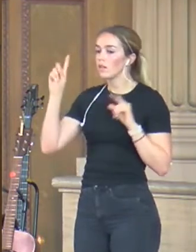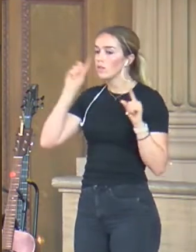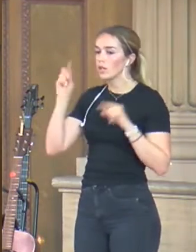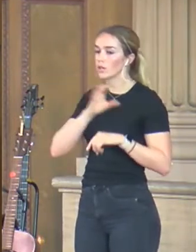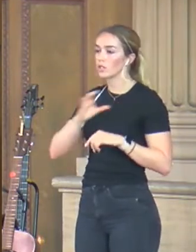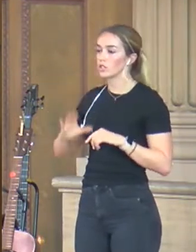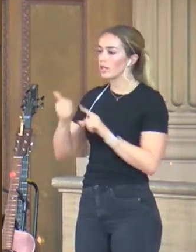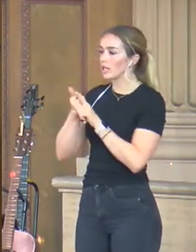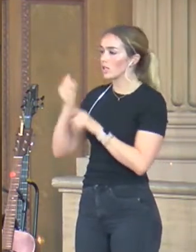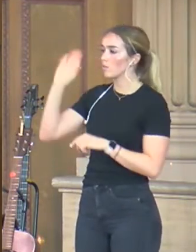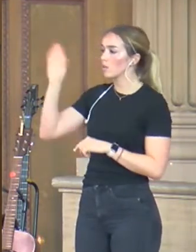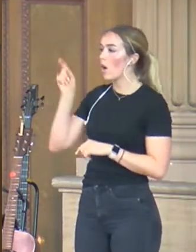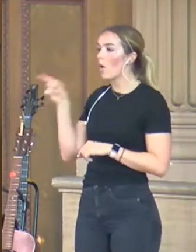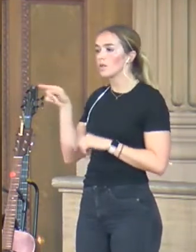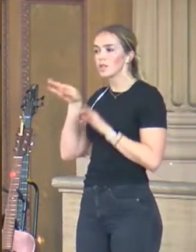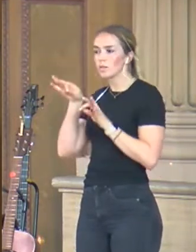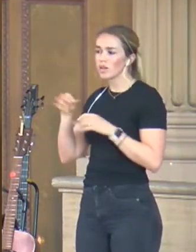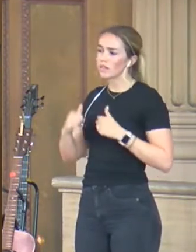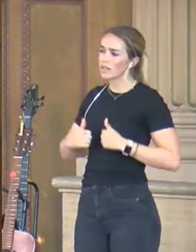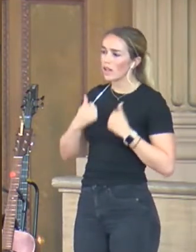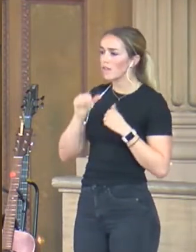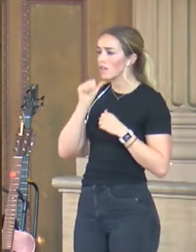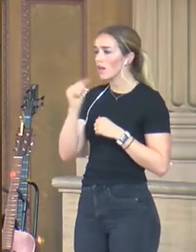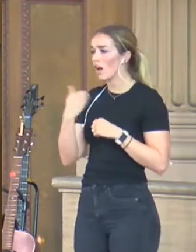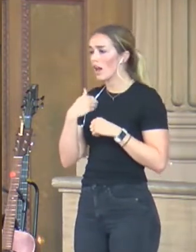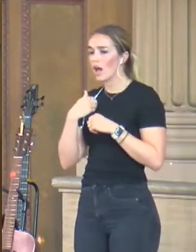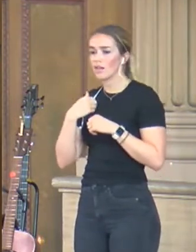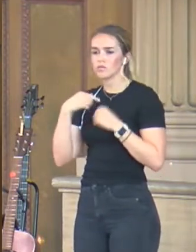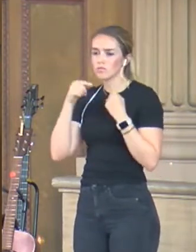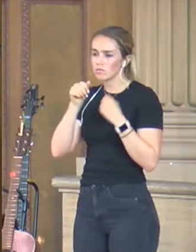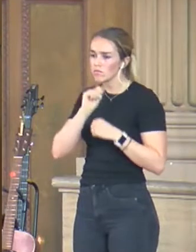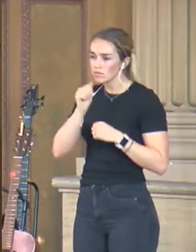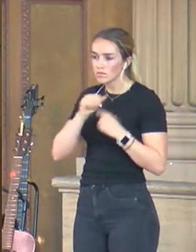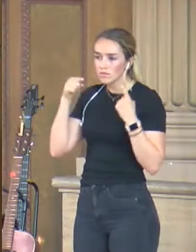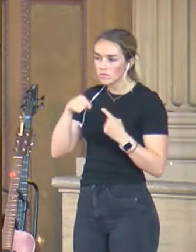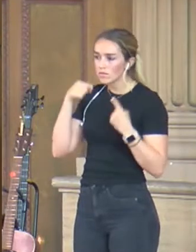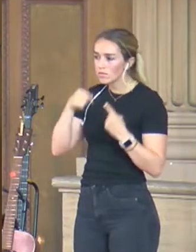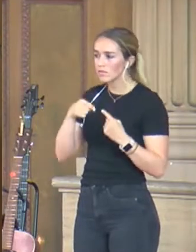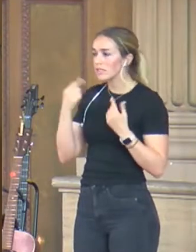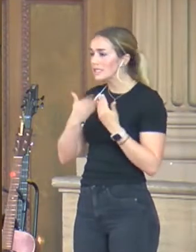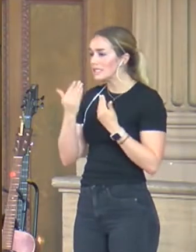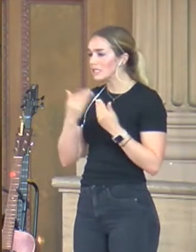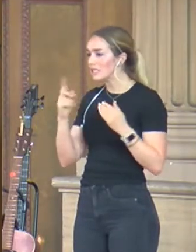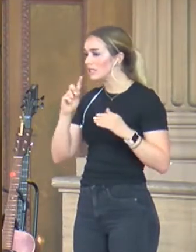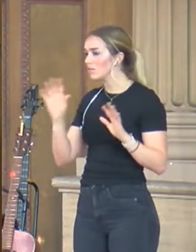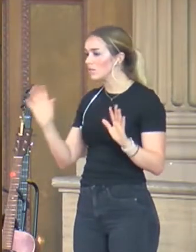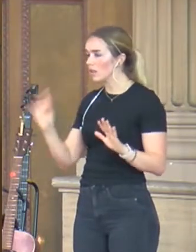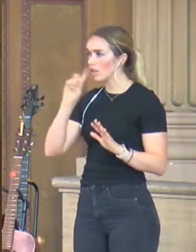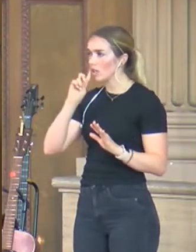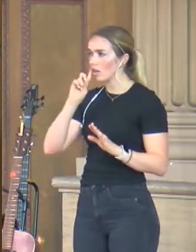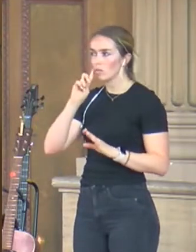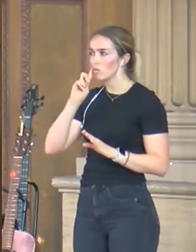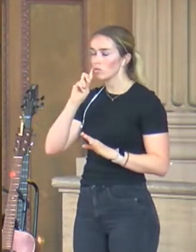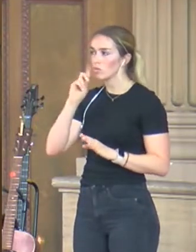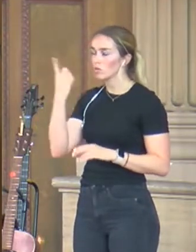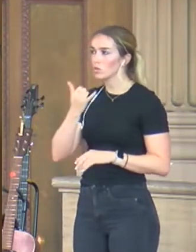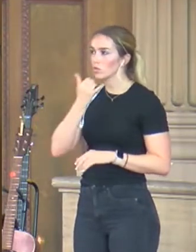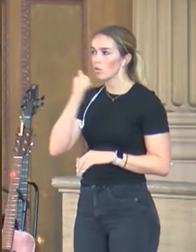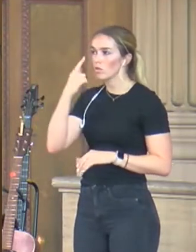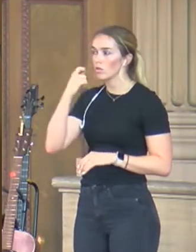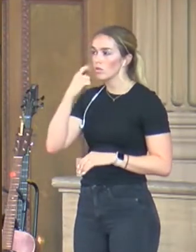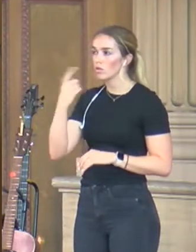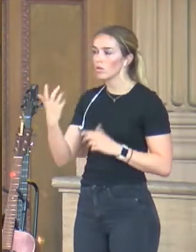presented as the foolproof way to ensure that there won't be times like this, it really unnerves us when we go through those.